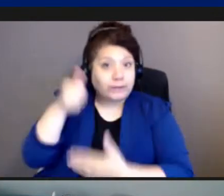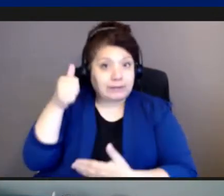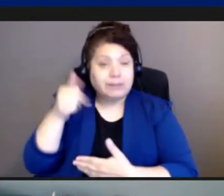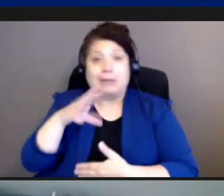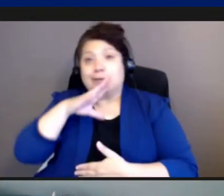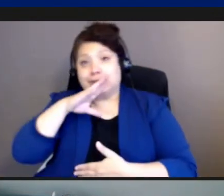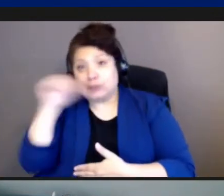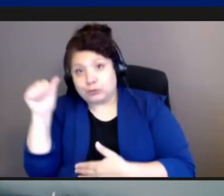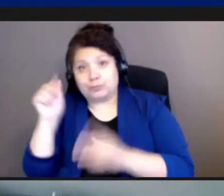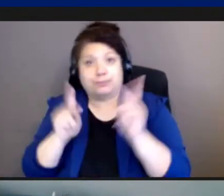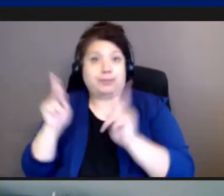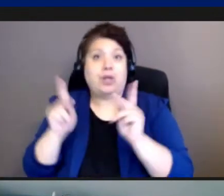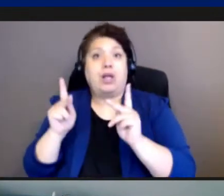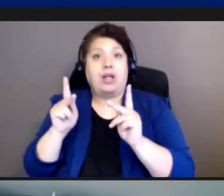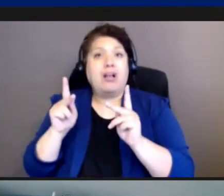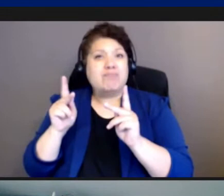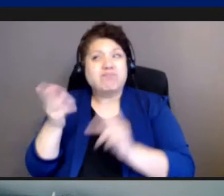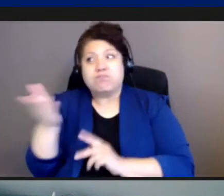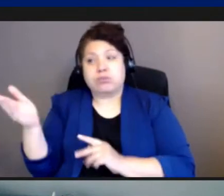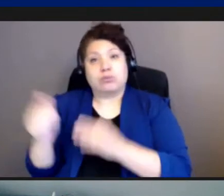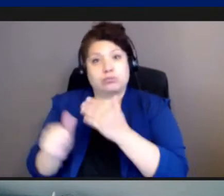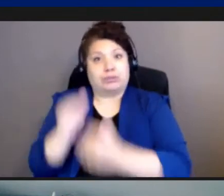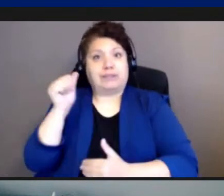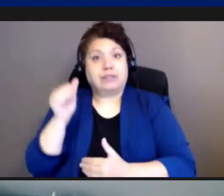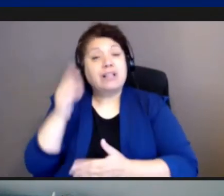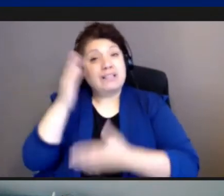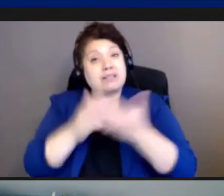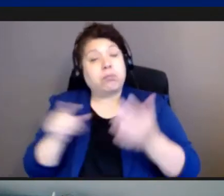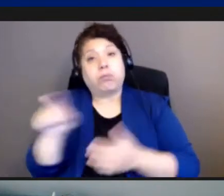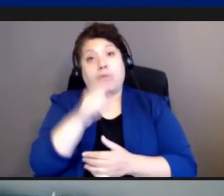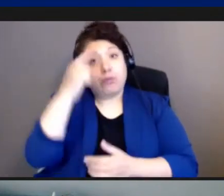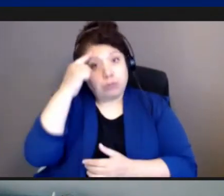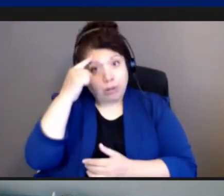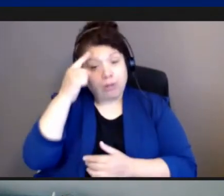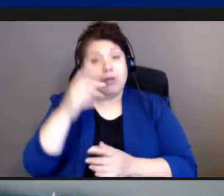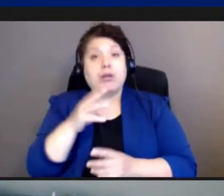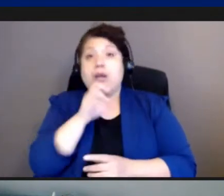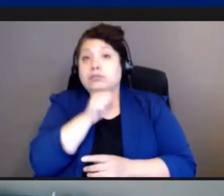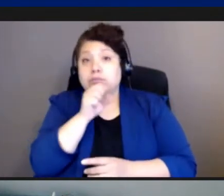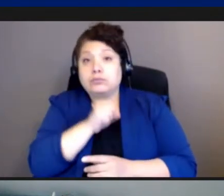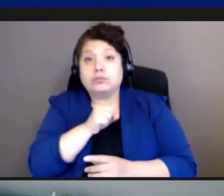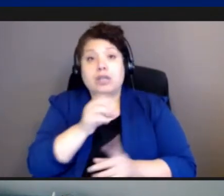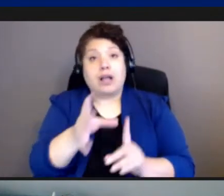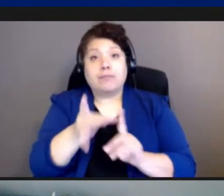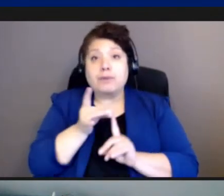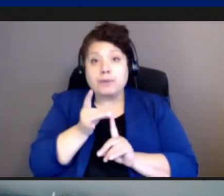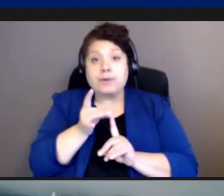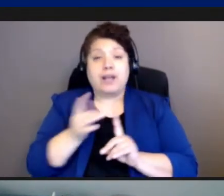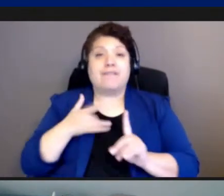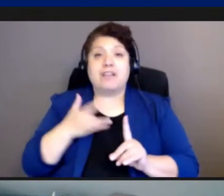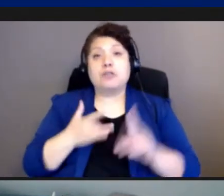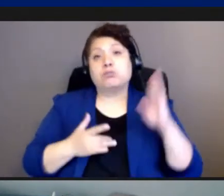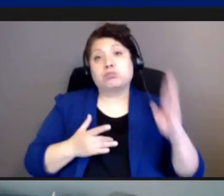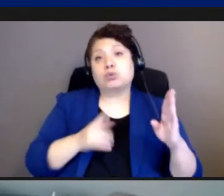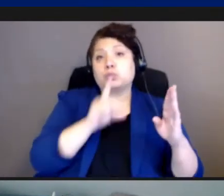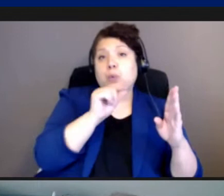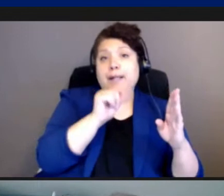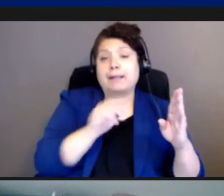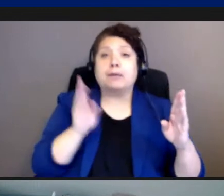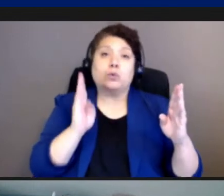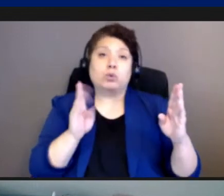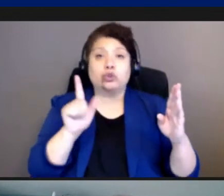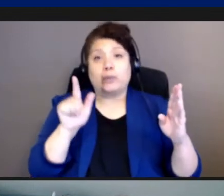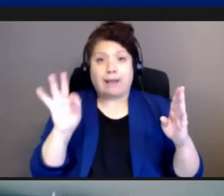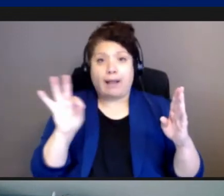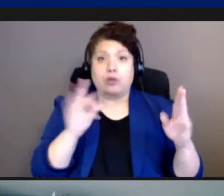is that the highest rates are occurring in people in the 20 to 29-year age group and